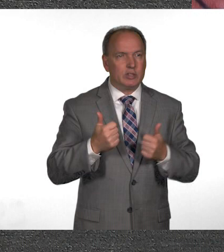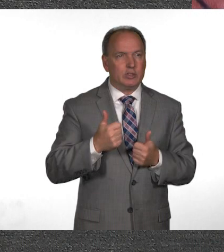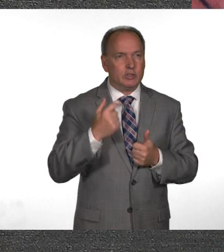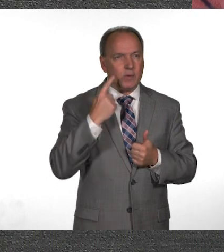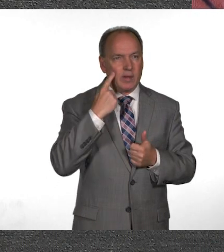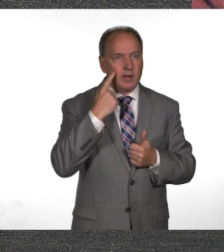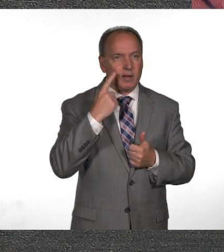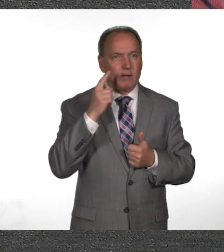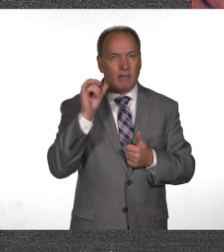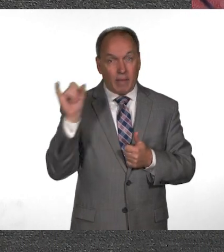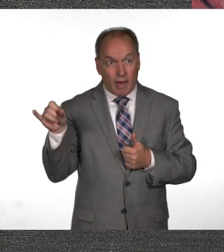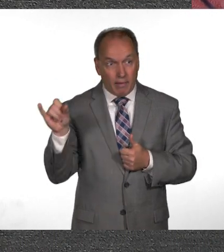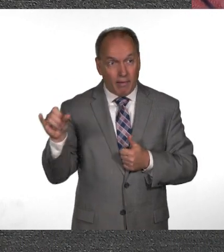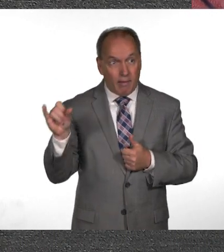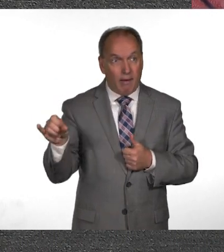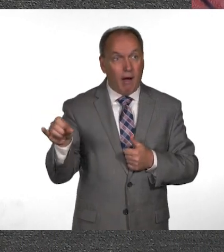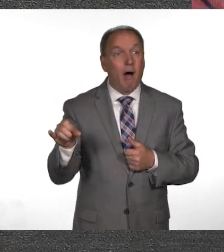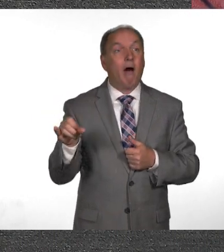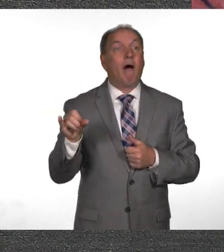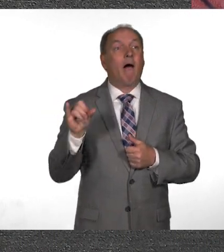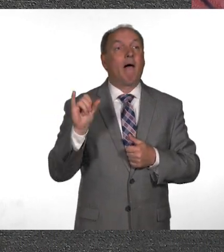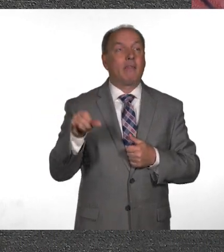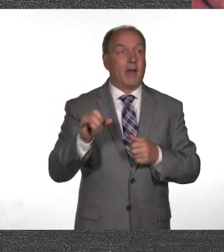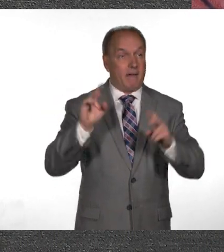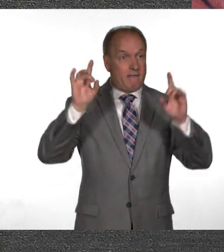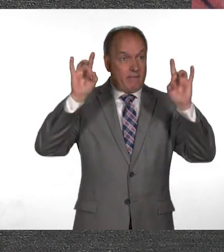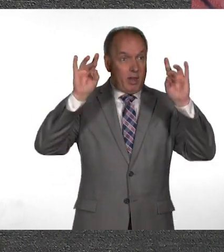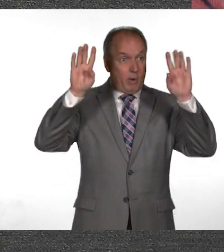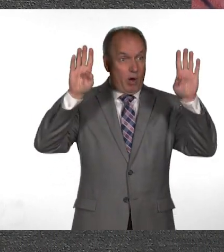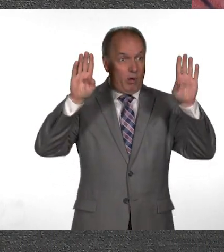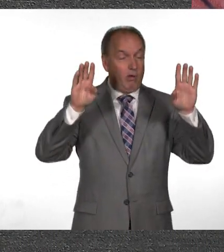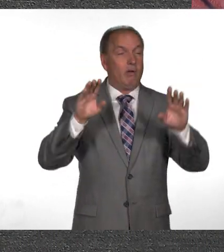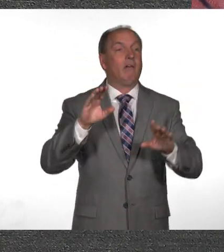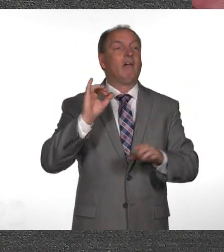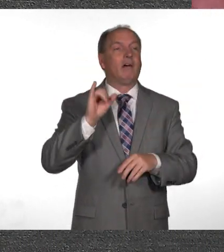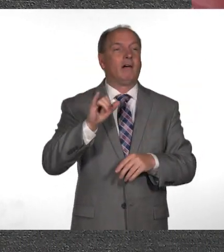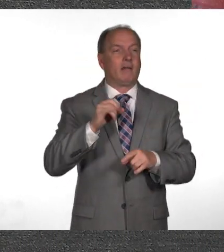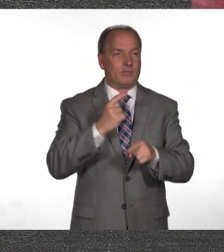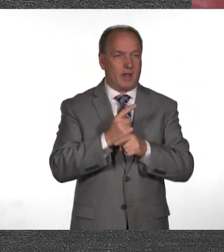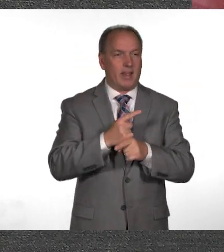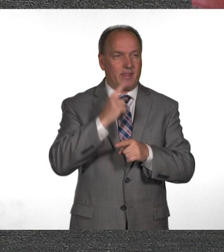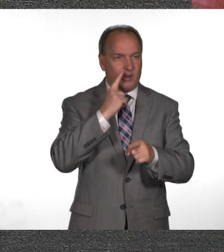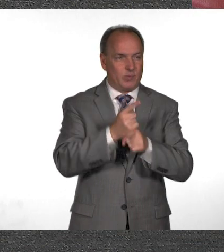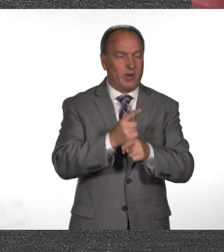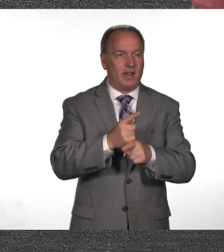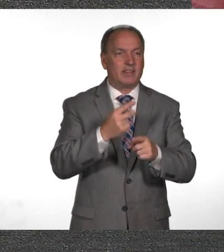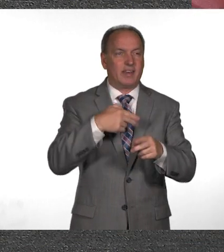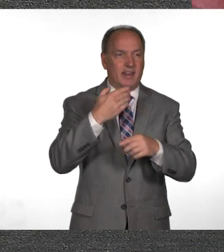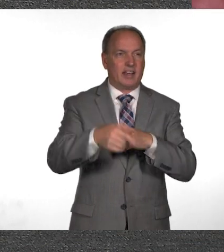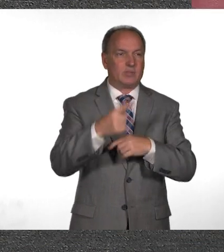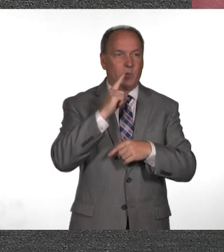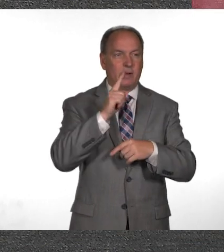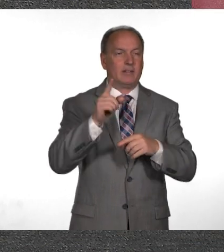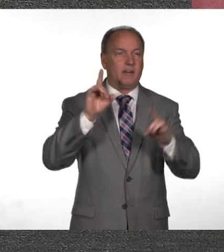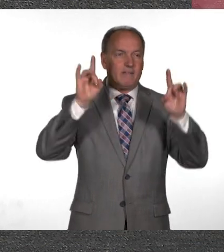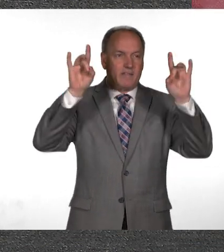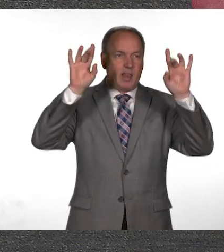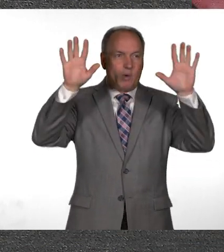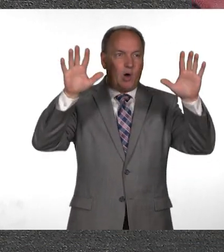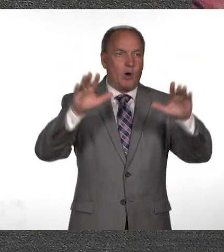think? You think it's the volleyball? I think you're right. I think the next one would be